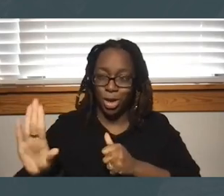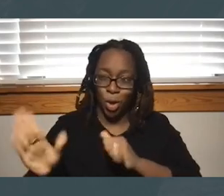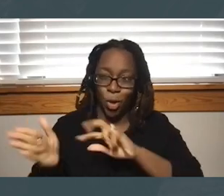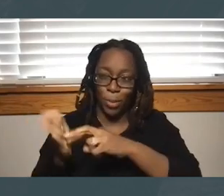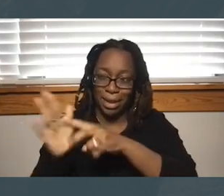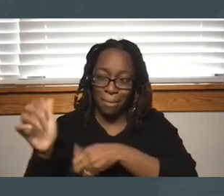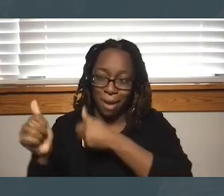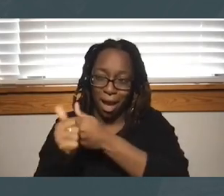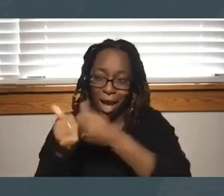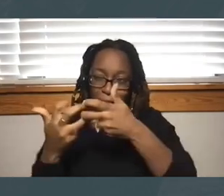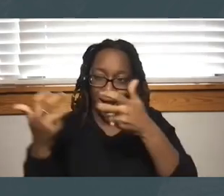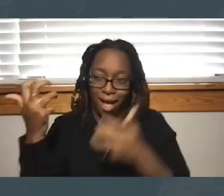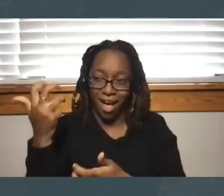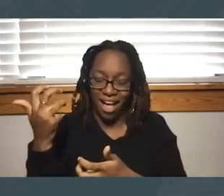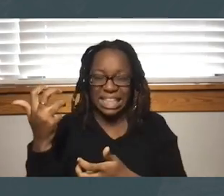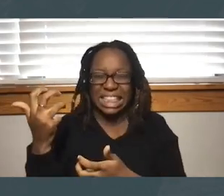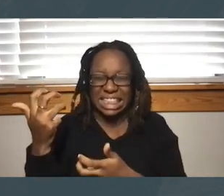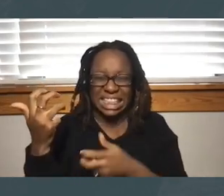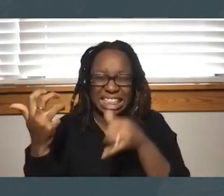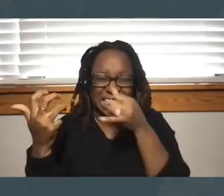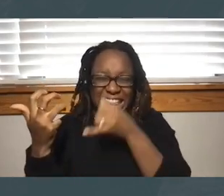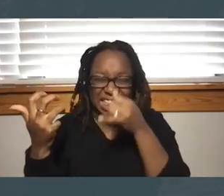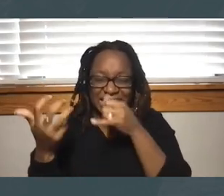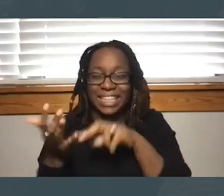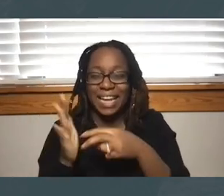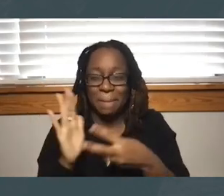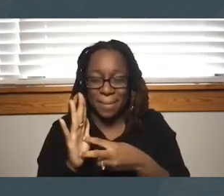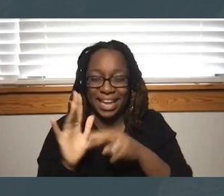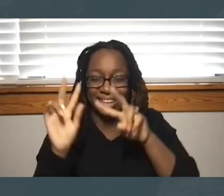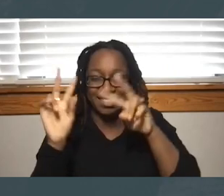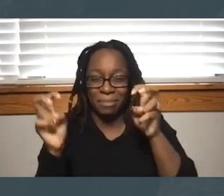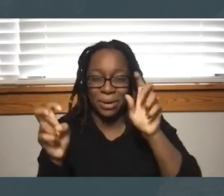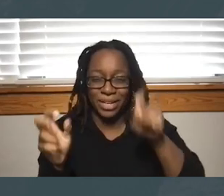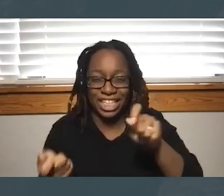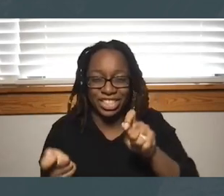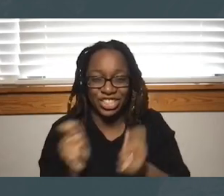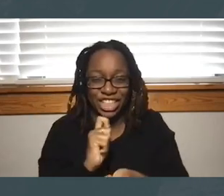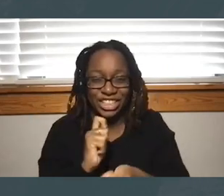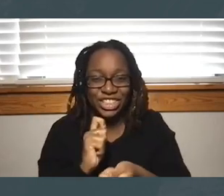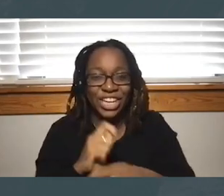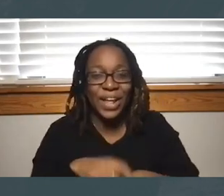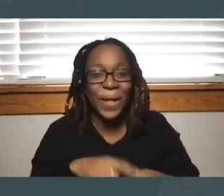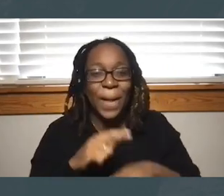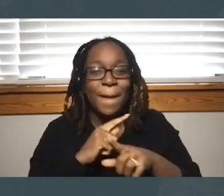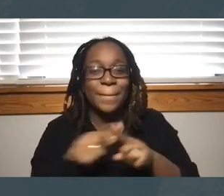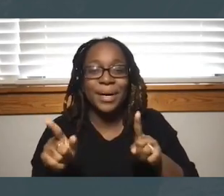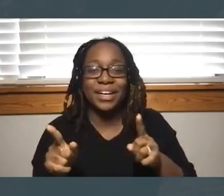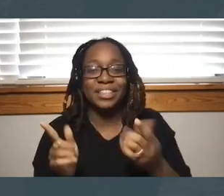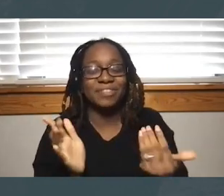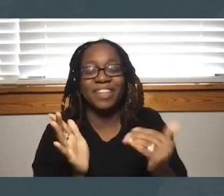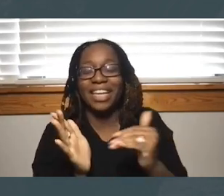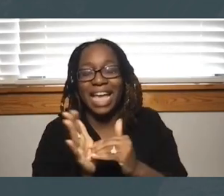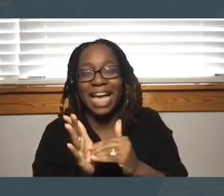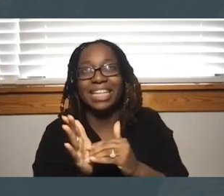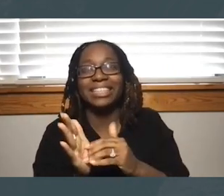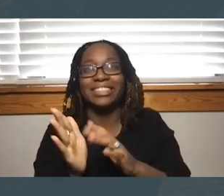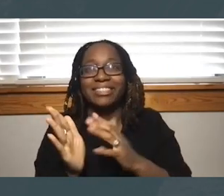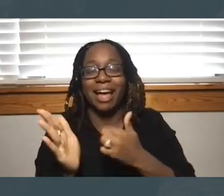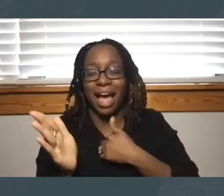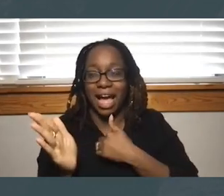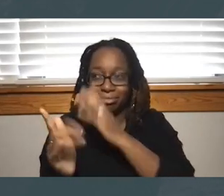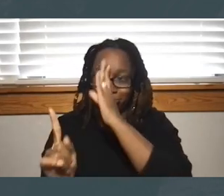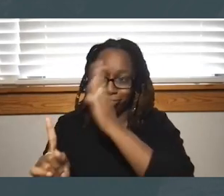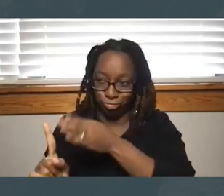So I'll pretend that we never had this conversation, yeah. Even though it's public. But my question regarding the title